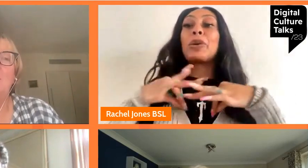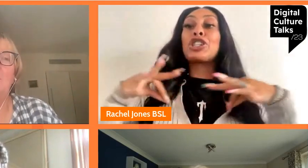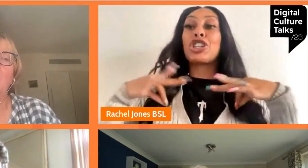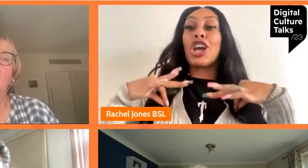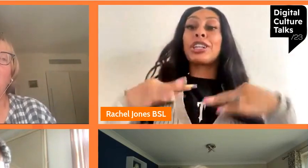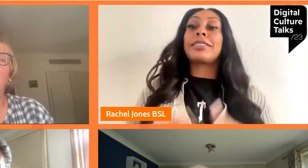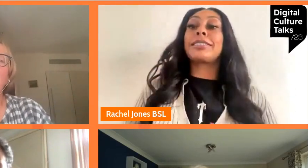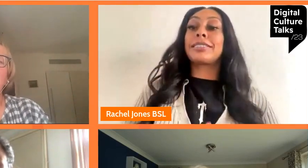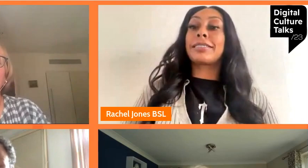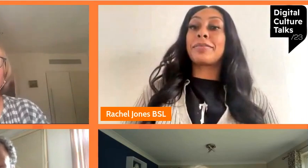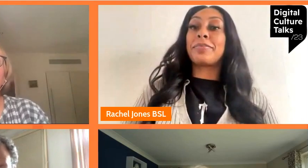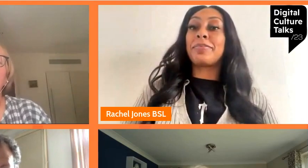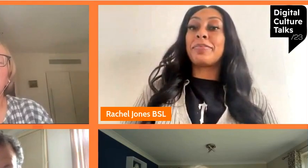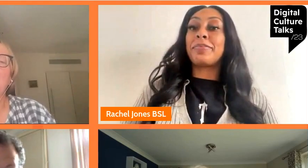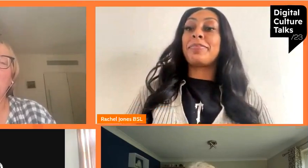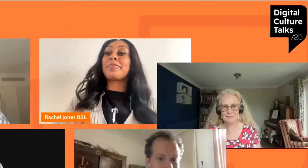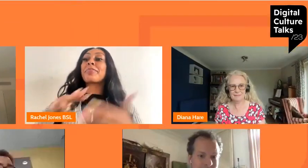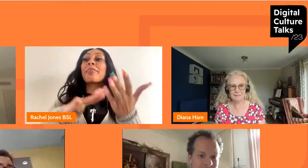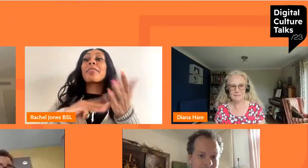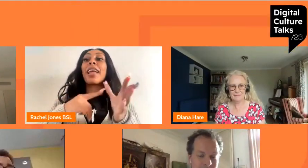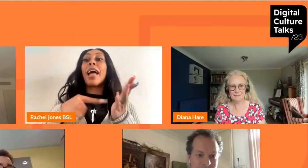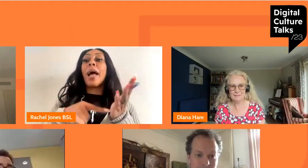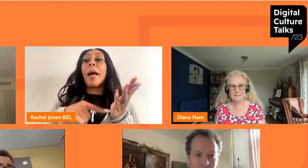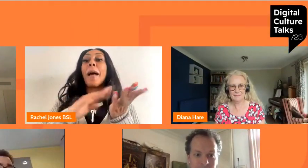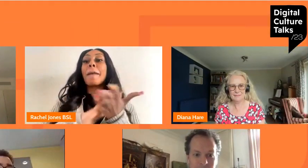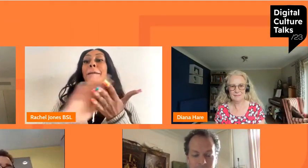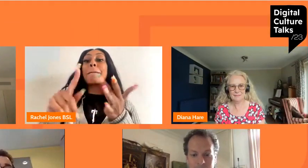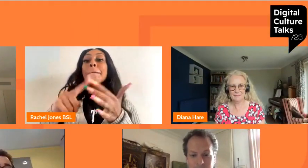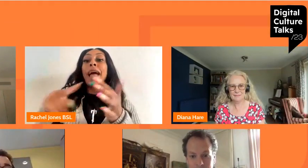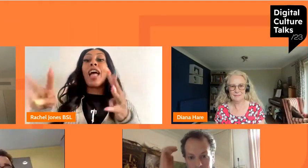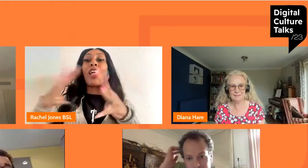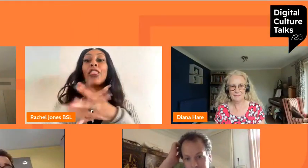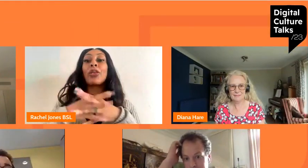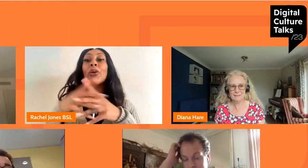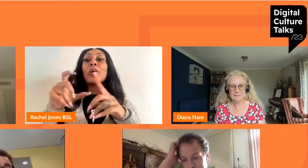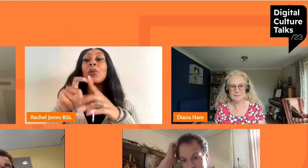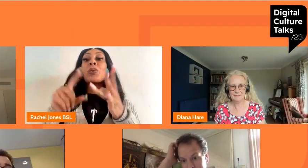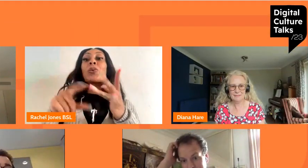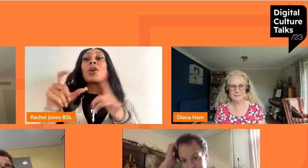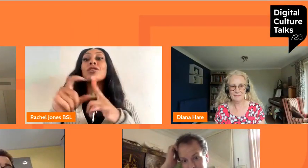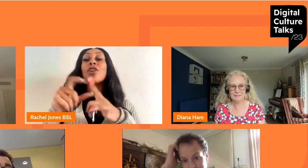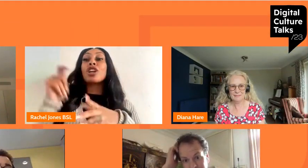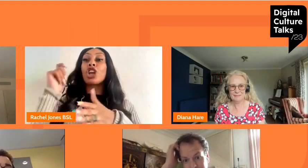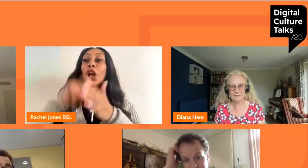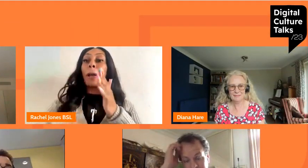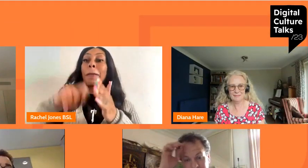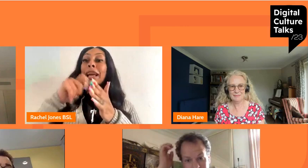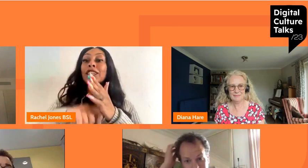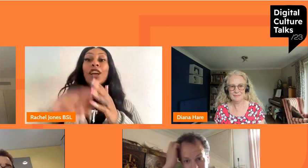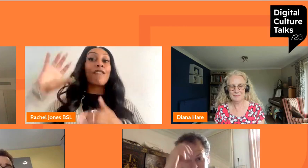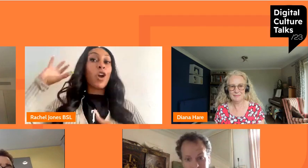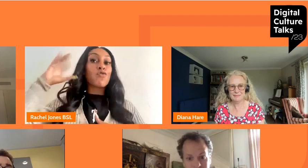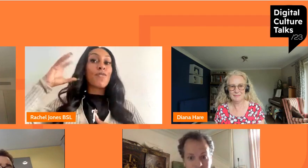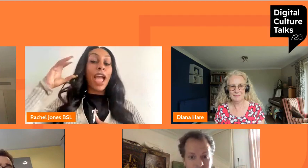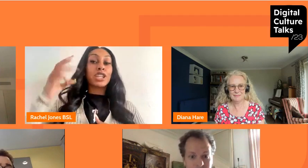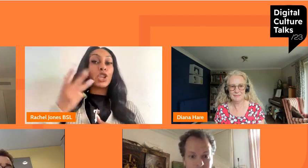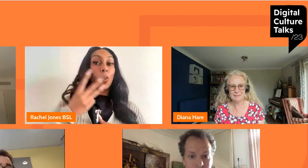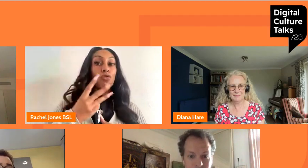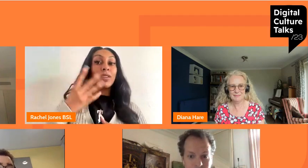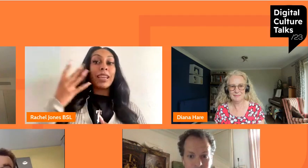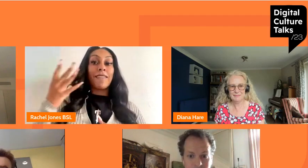matthew dodd who is the commissioning editor for speech and arts programs on radio three and four welcome matthew